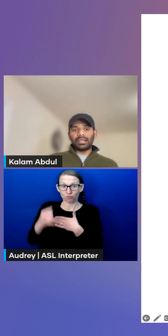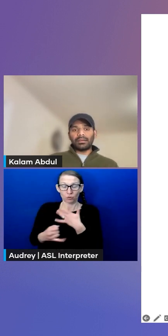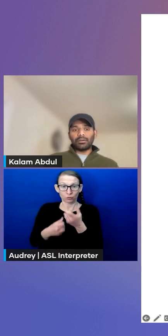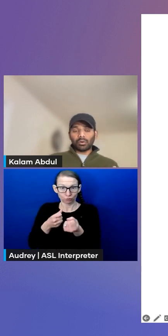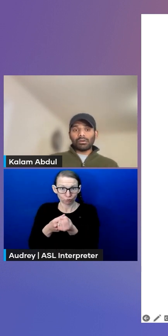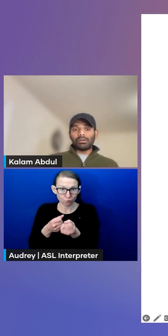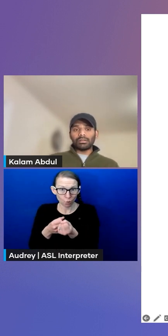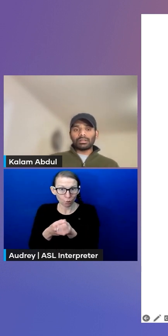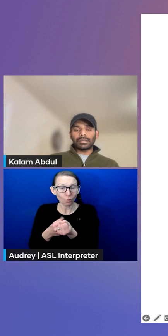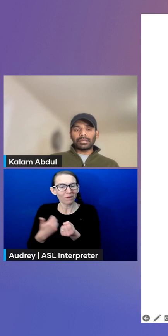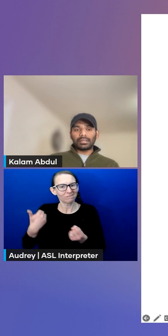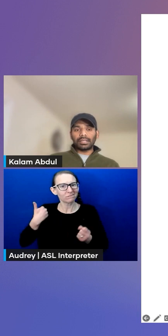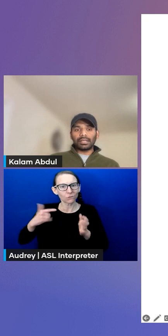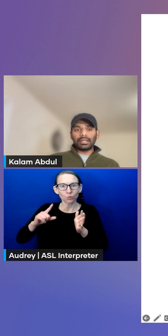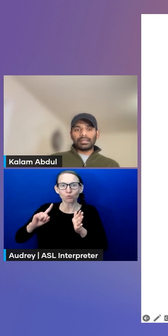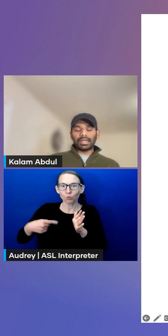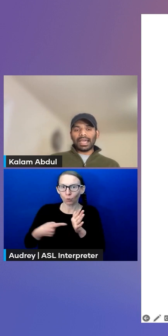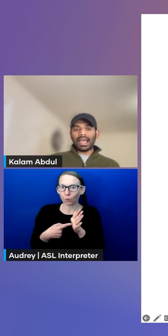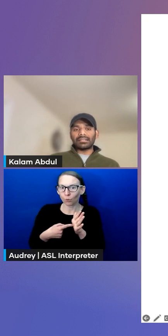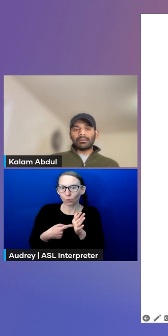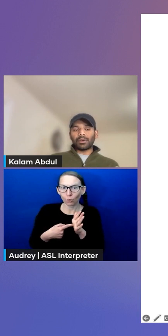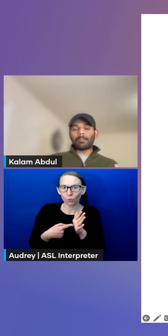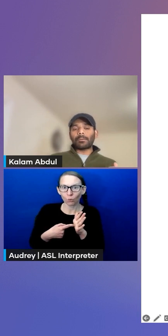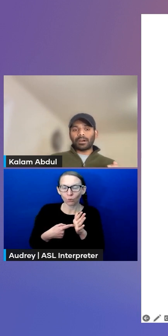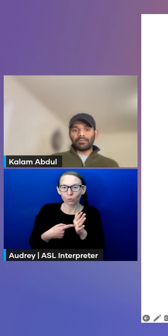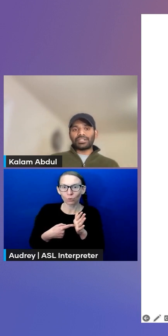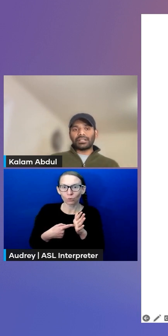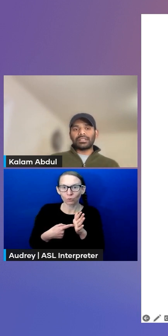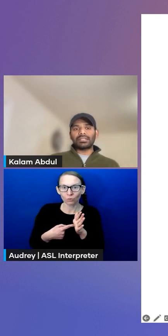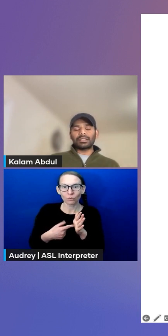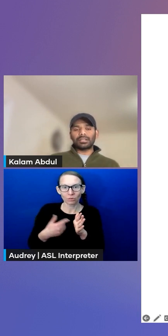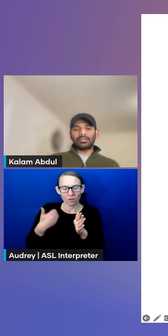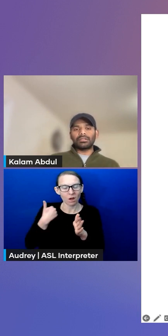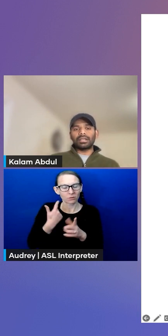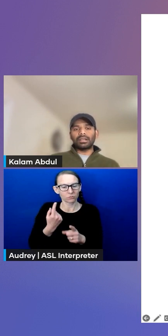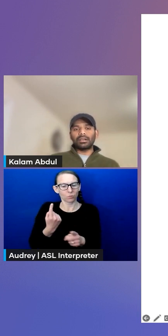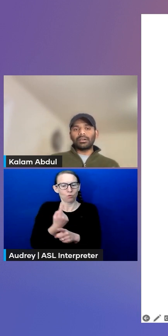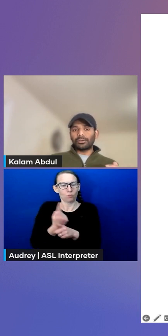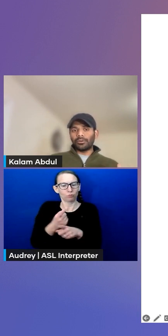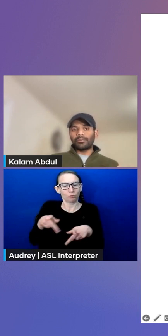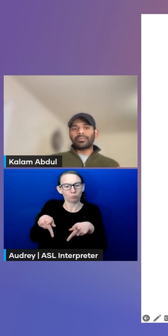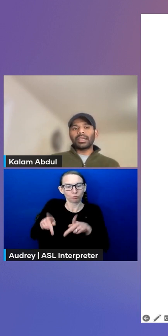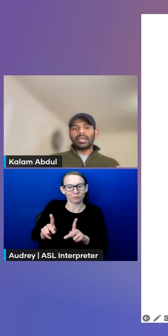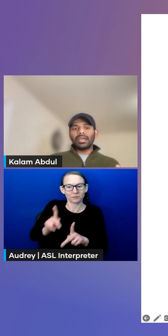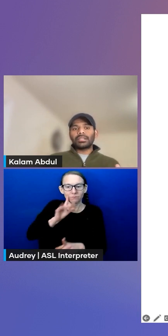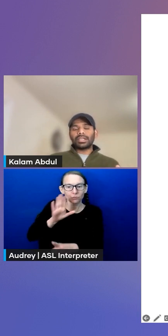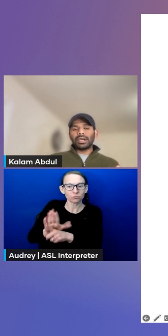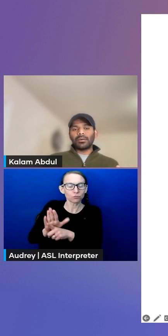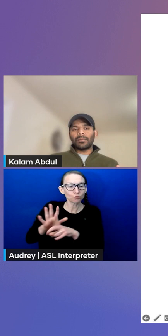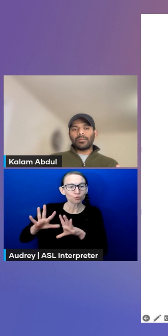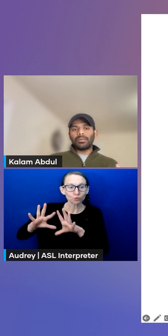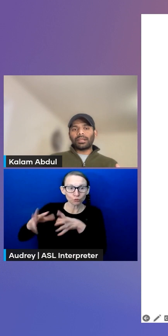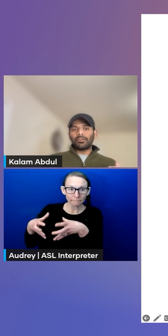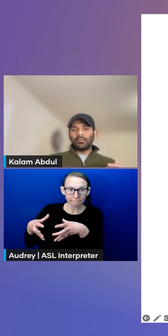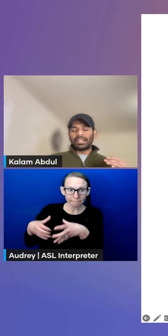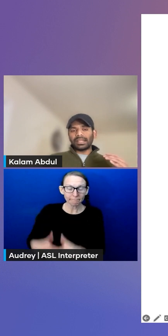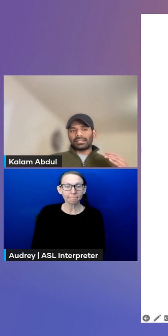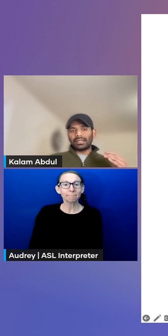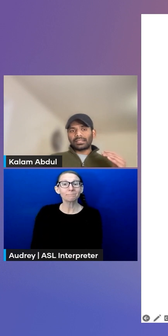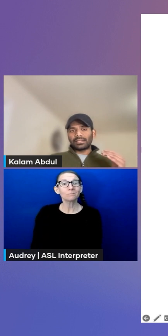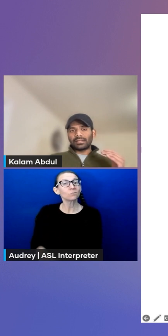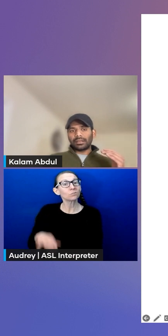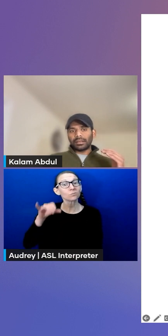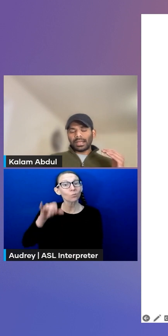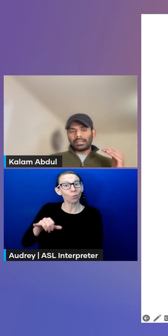is a role that has proper permissions to the group. So the group that's